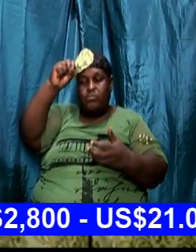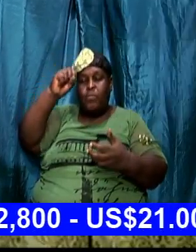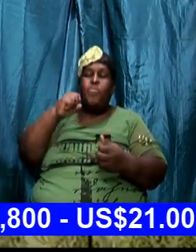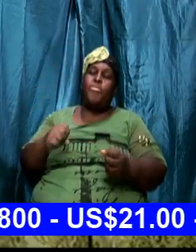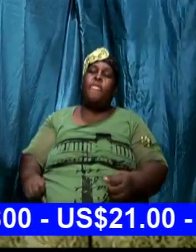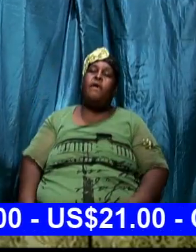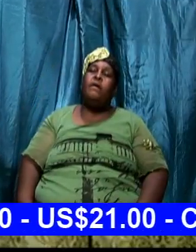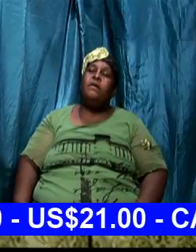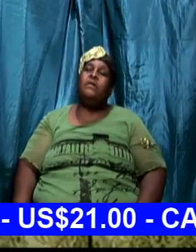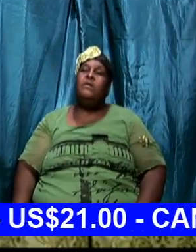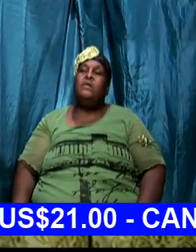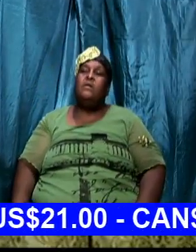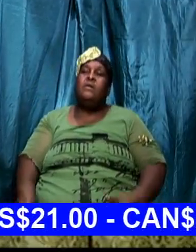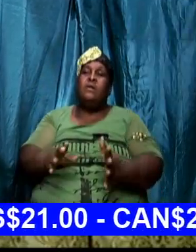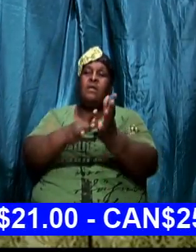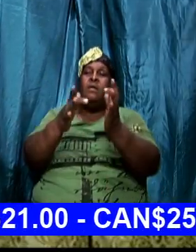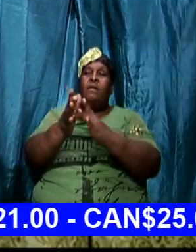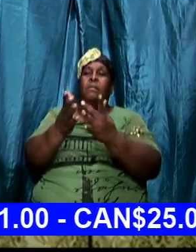that Moses went up